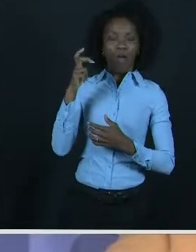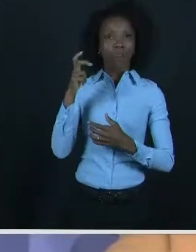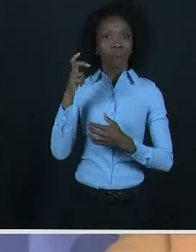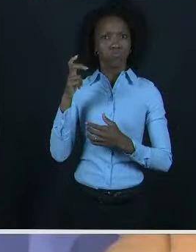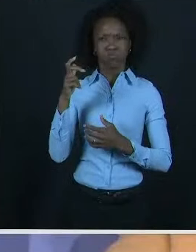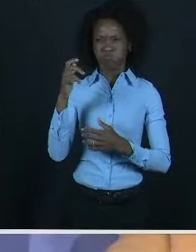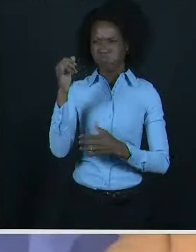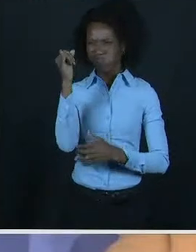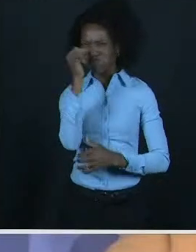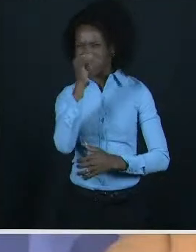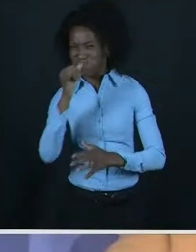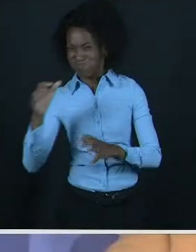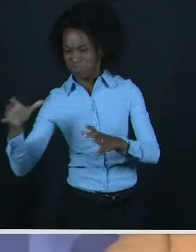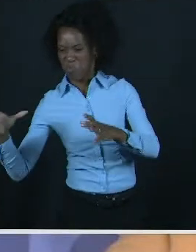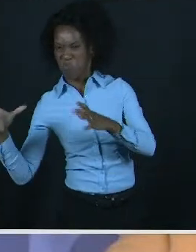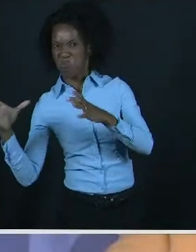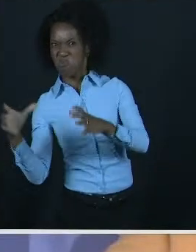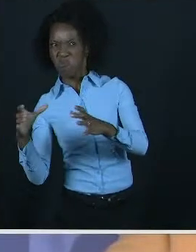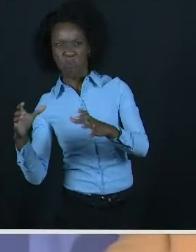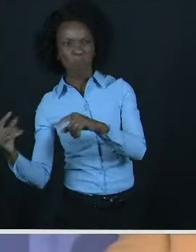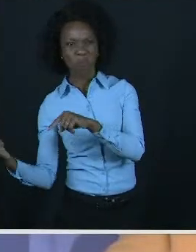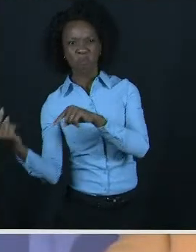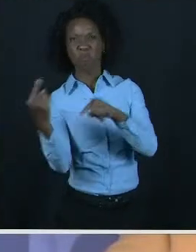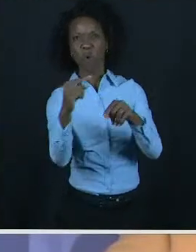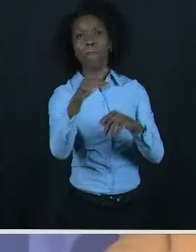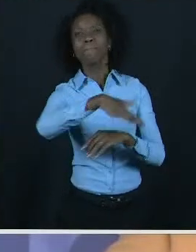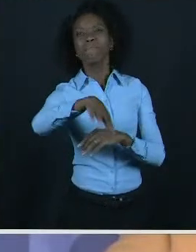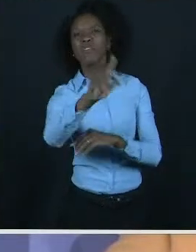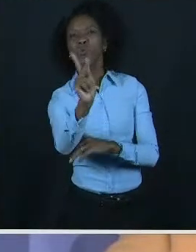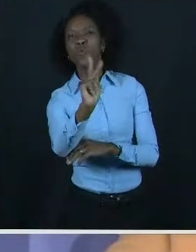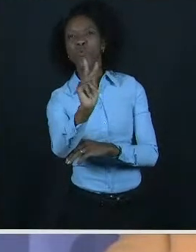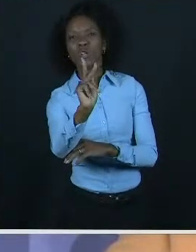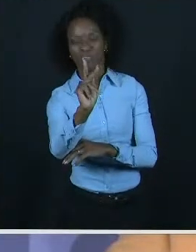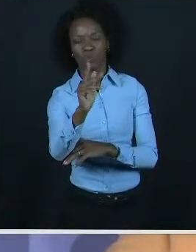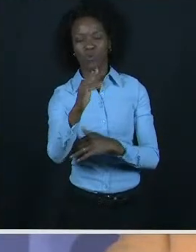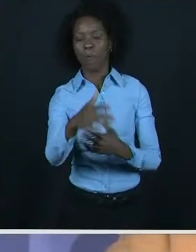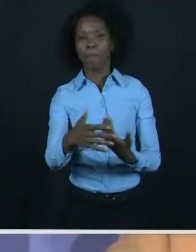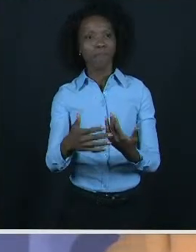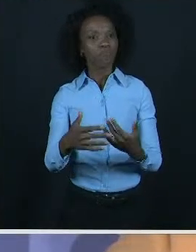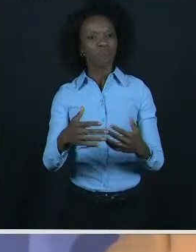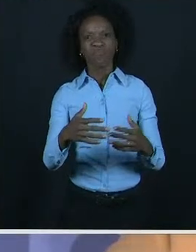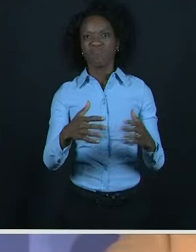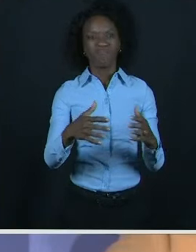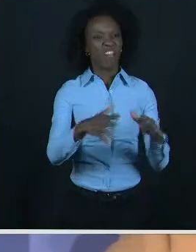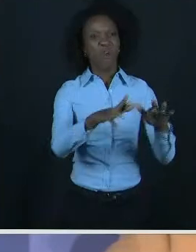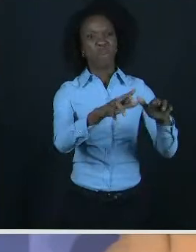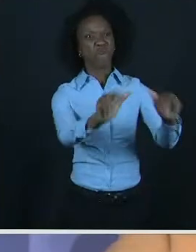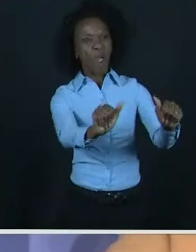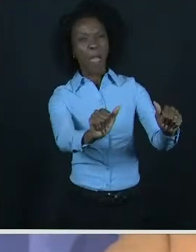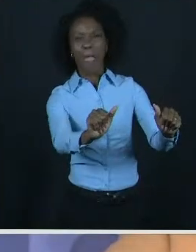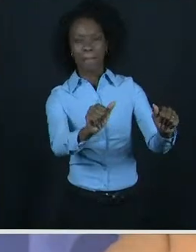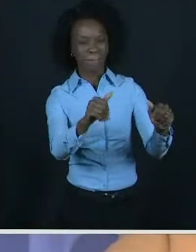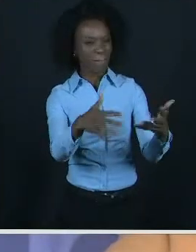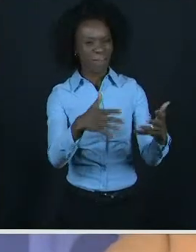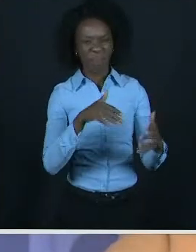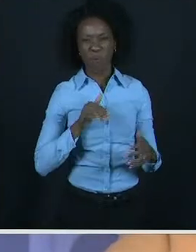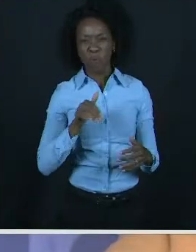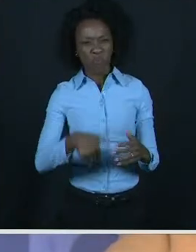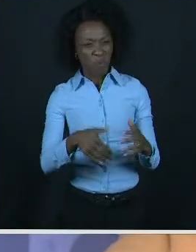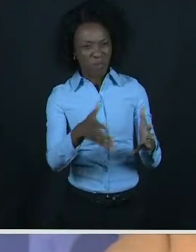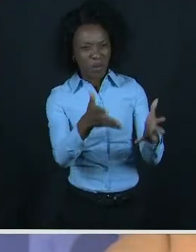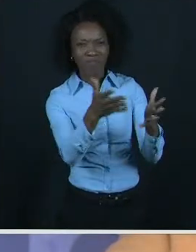of women in Krugersdorp, we were confronted with the news of the murder of a